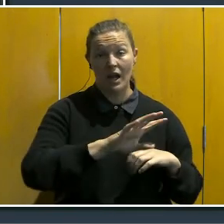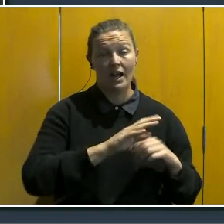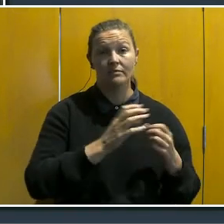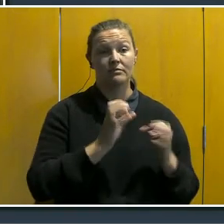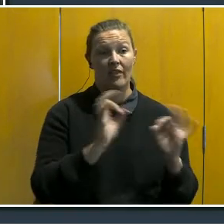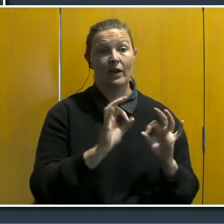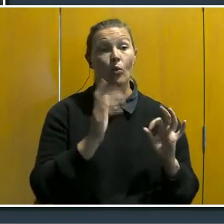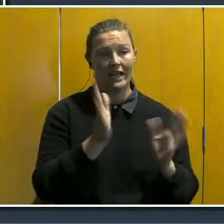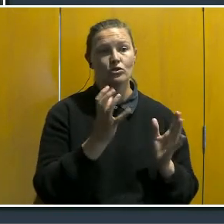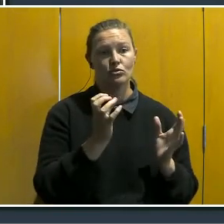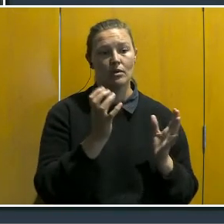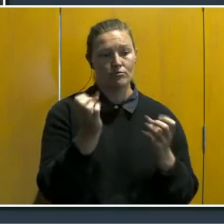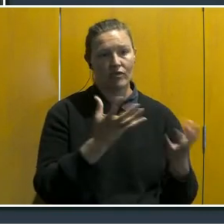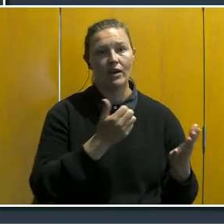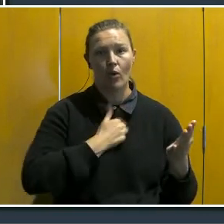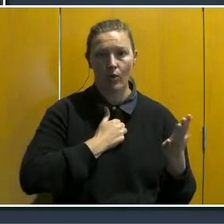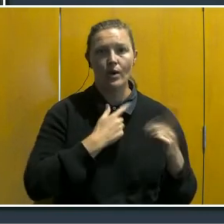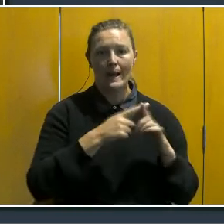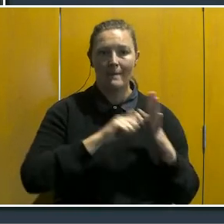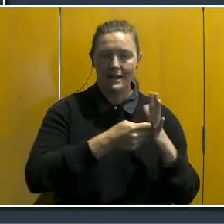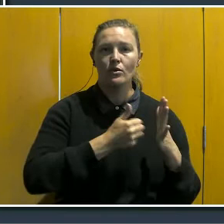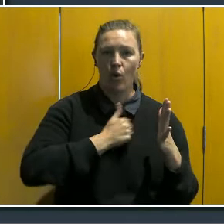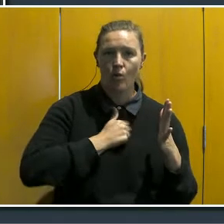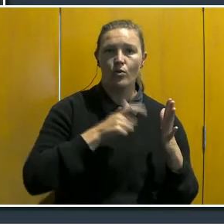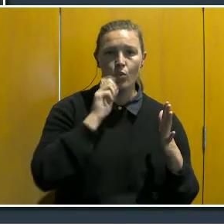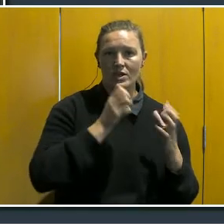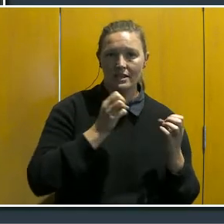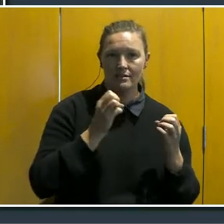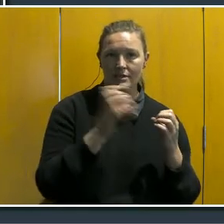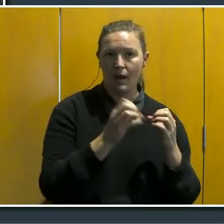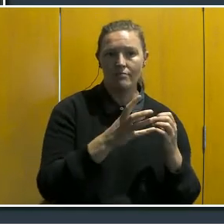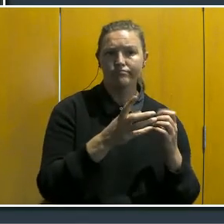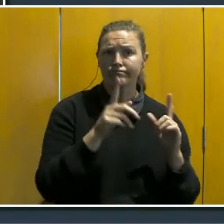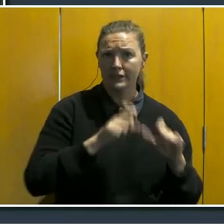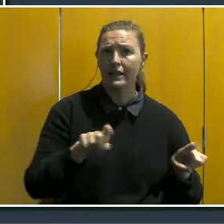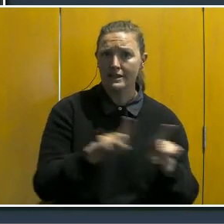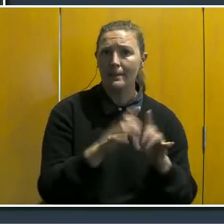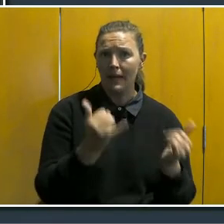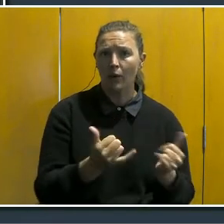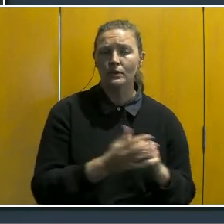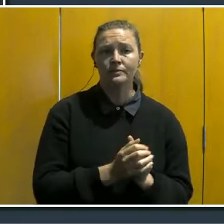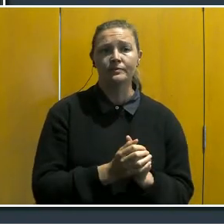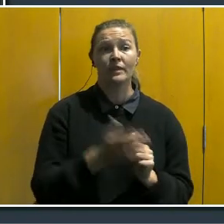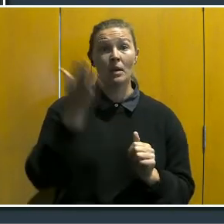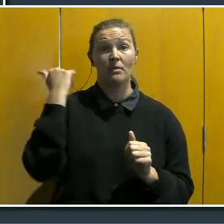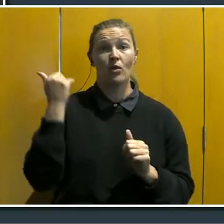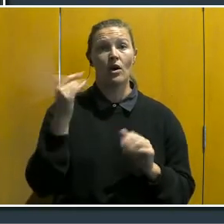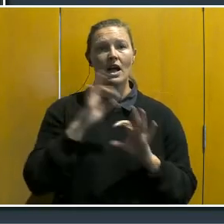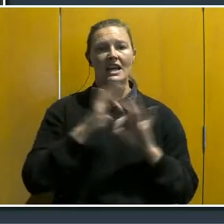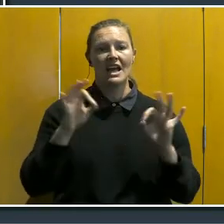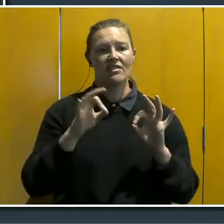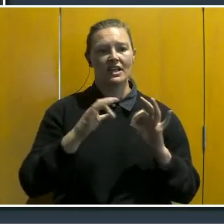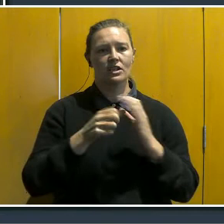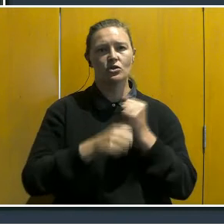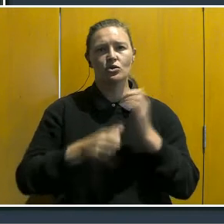provide and have had to maintain our own. Nothing has changed. There was no reticulated